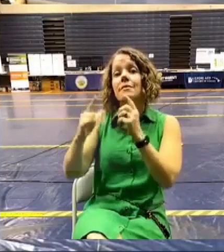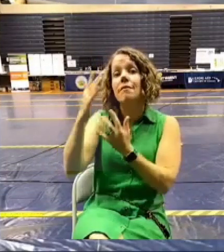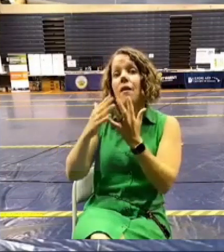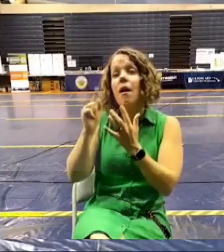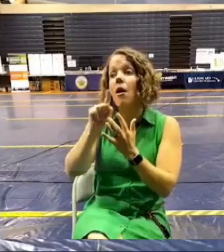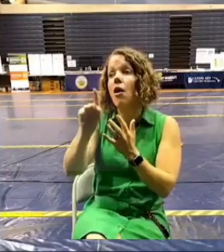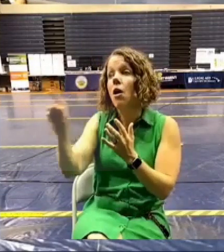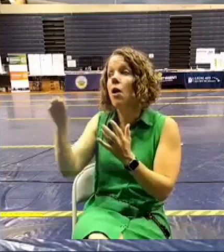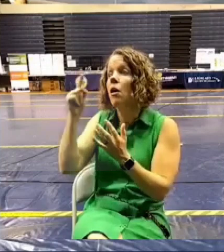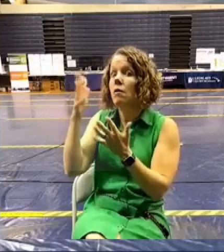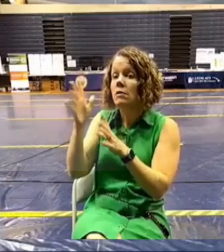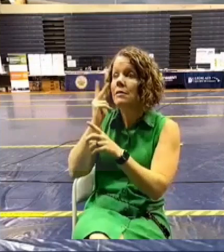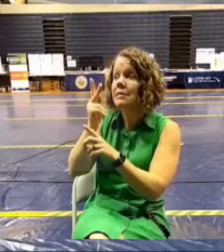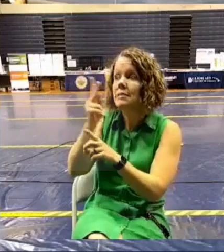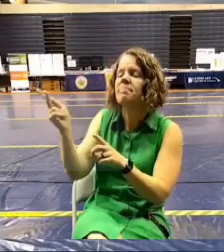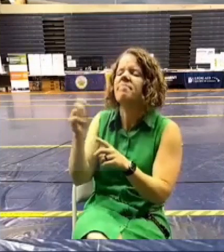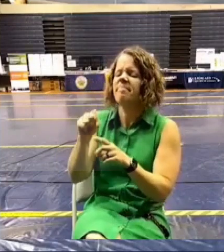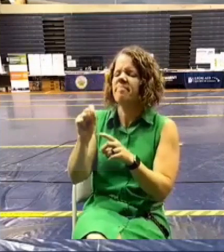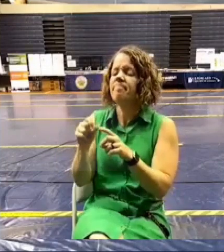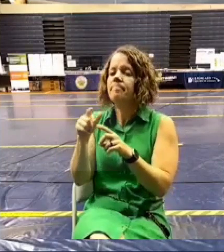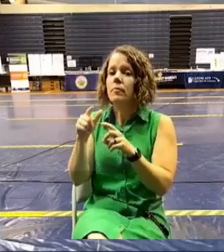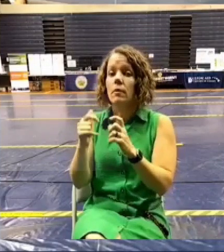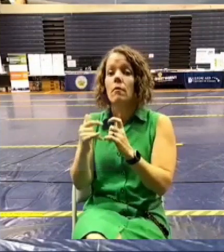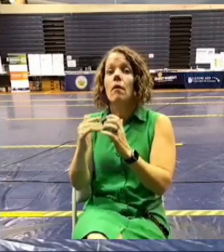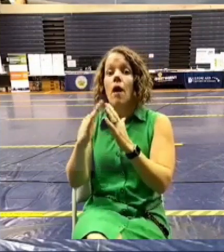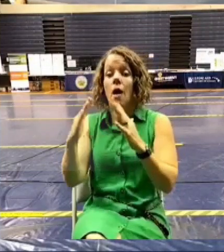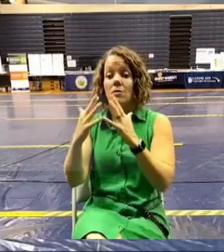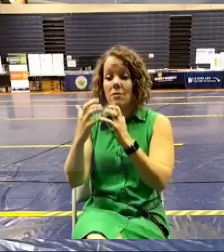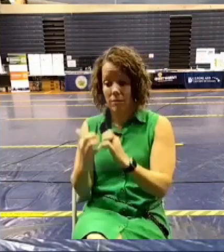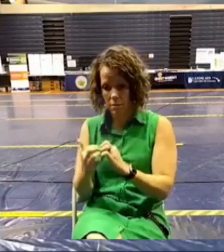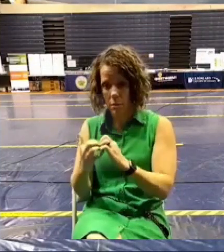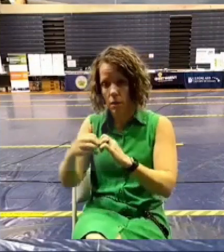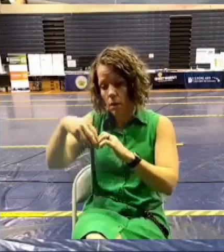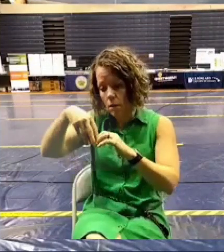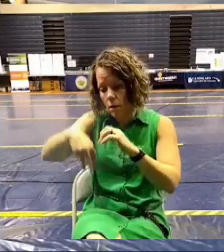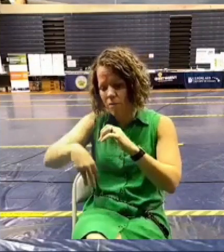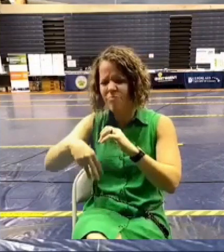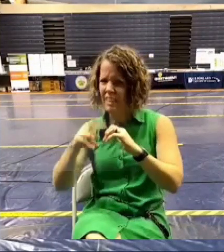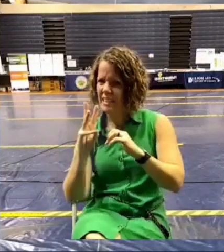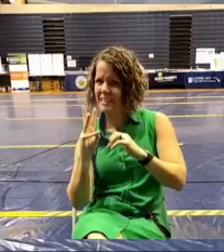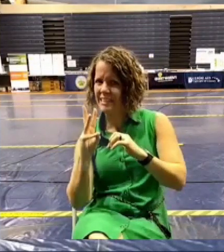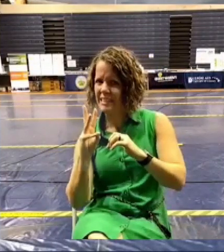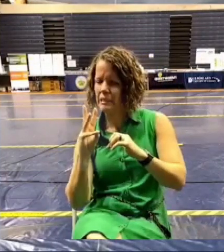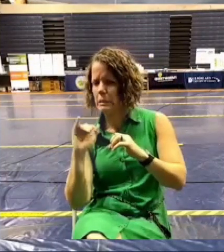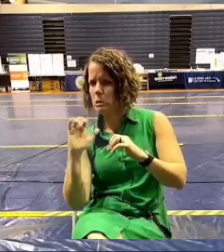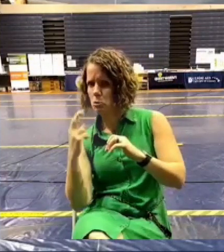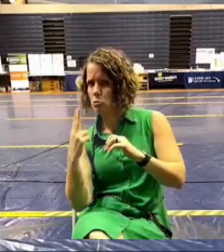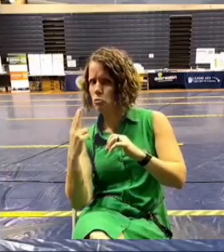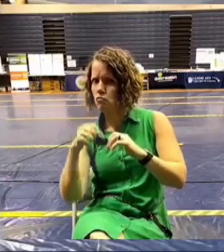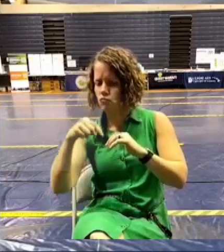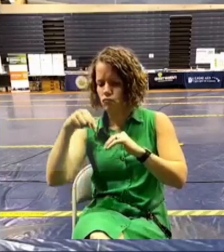is going to have those contaminants. When we finish that first scrape, so I think the first part of the answer is